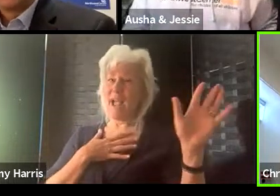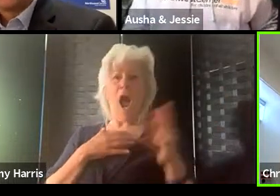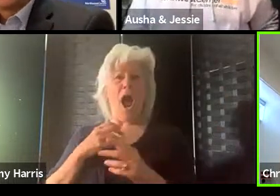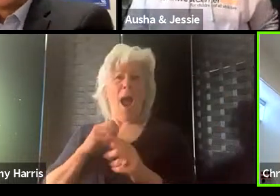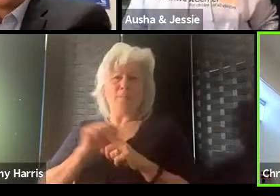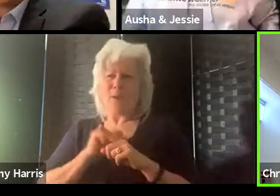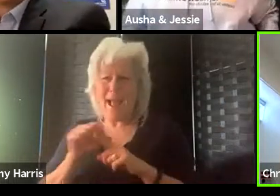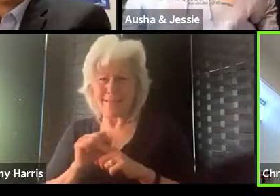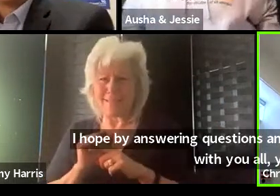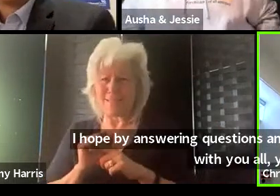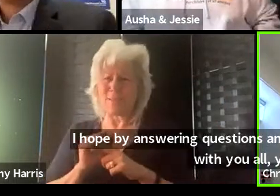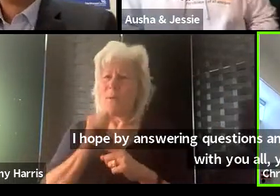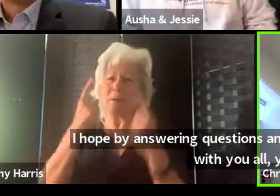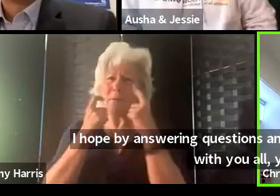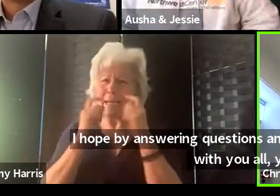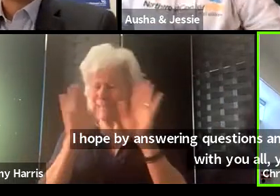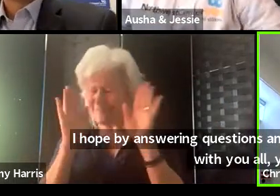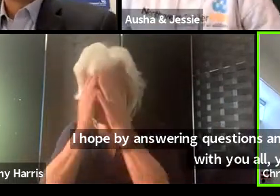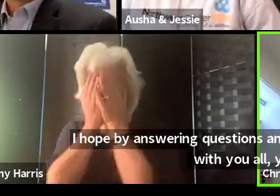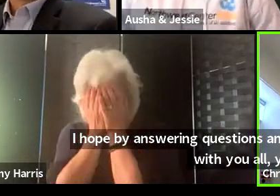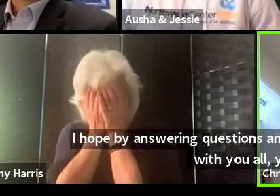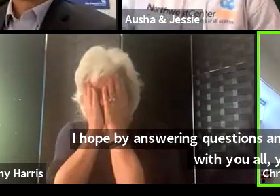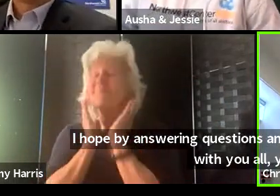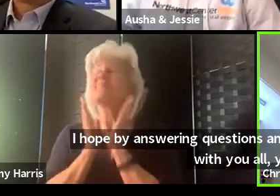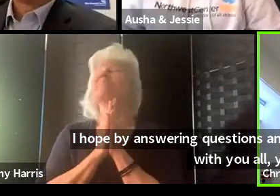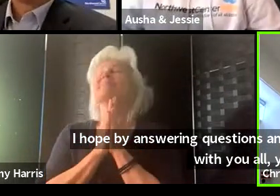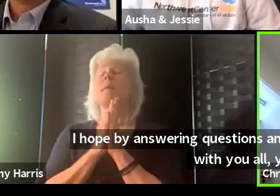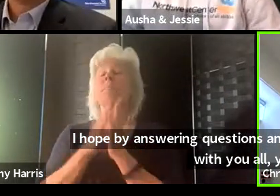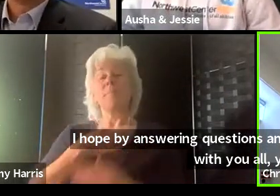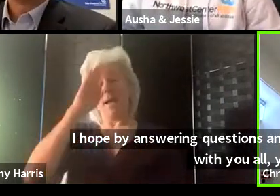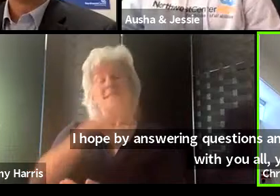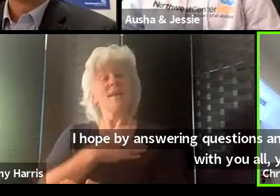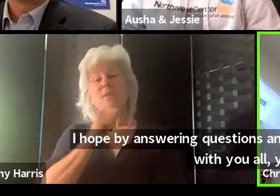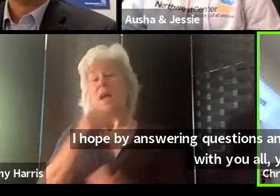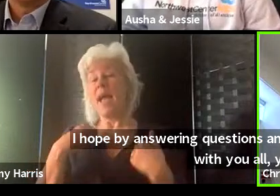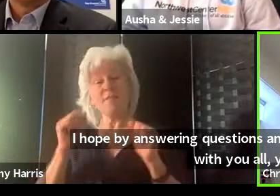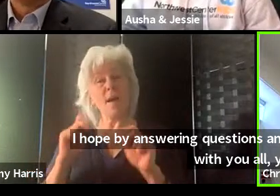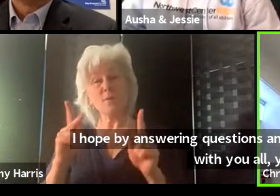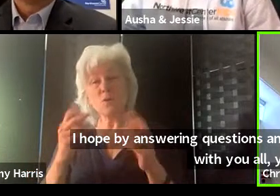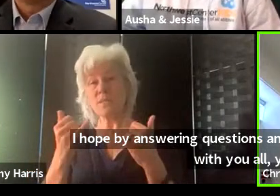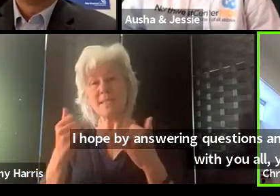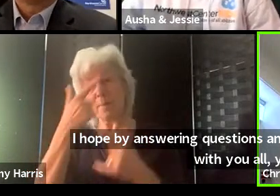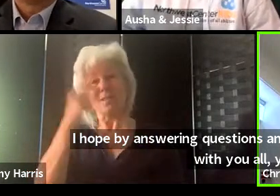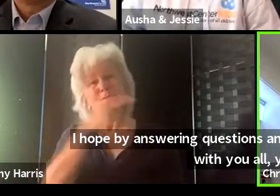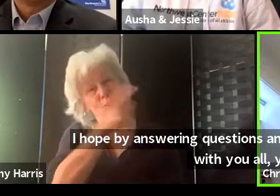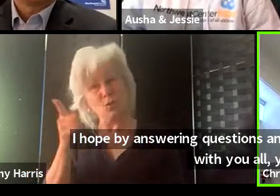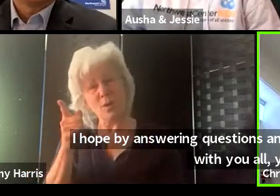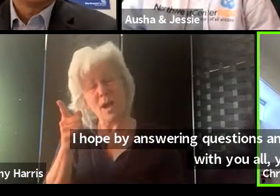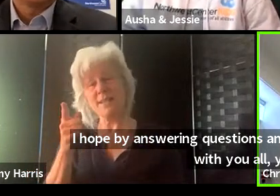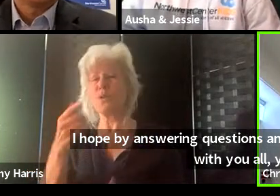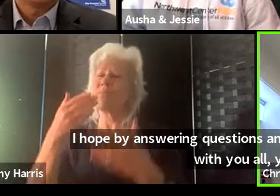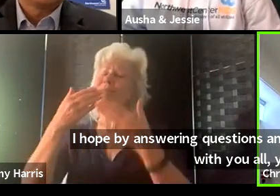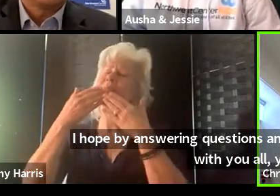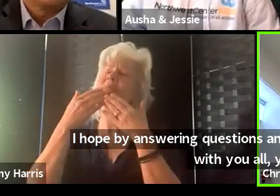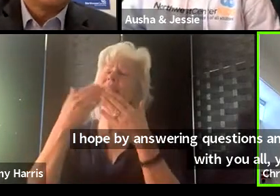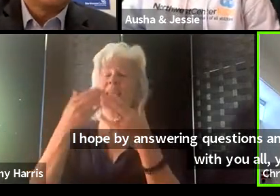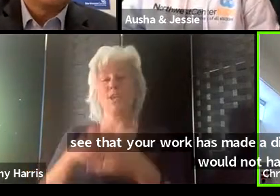wouldn't tear up, that my son wouldn't have had the opportunities that he has now. And it's because of you all. So I just wanted to say thank